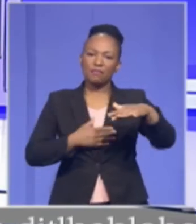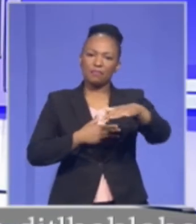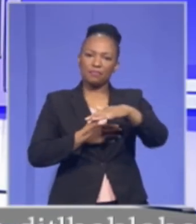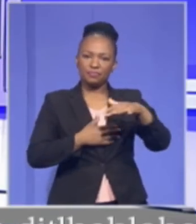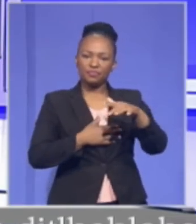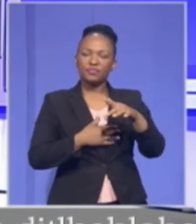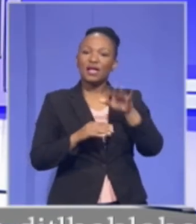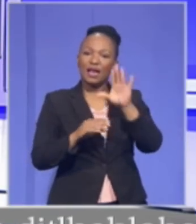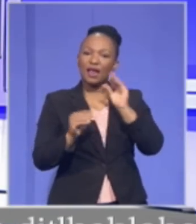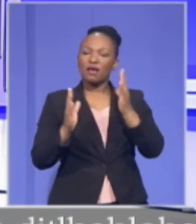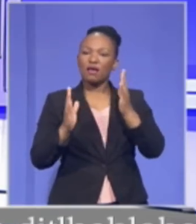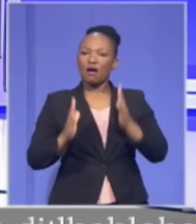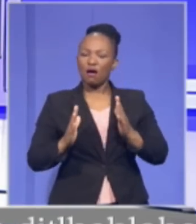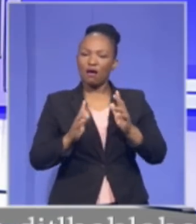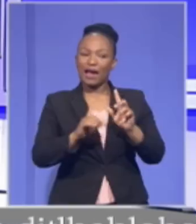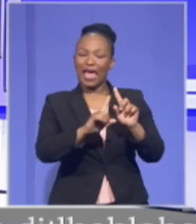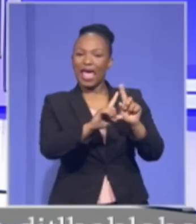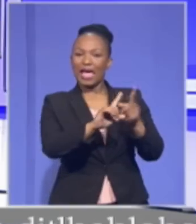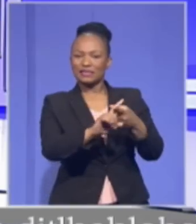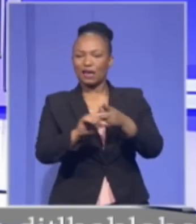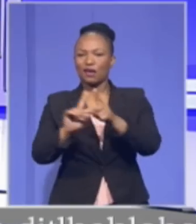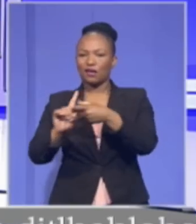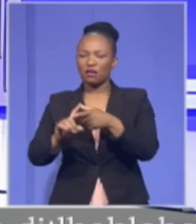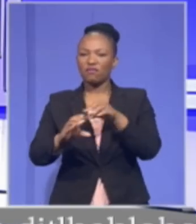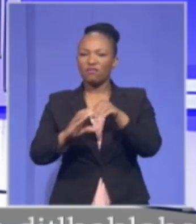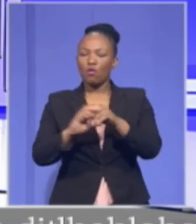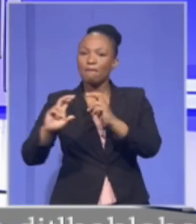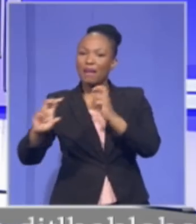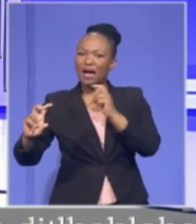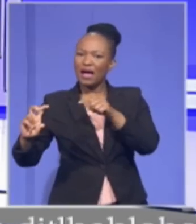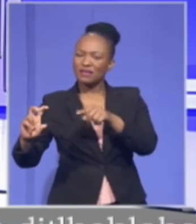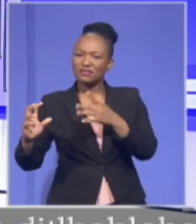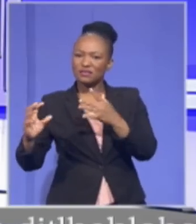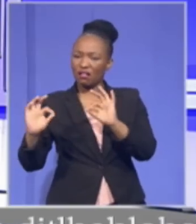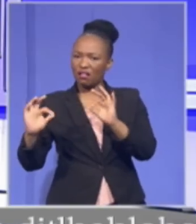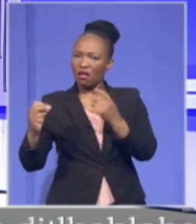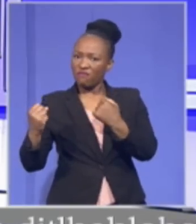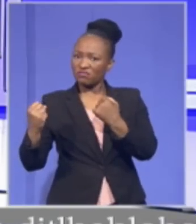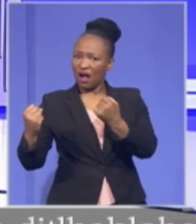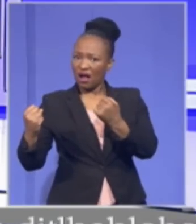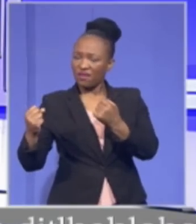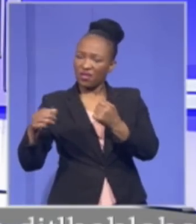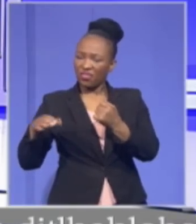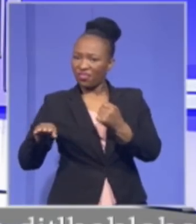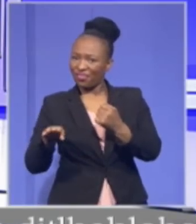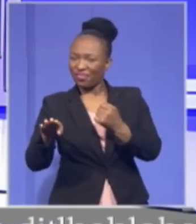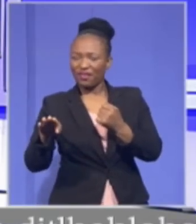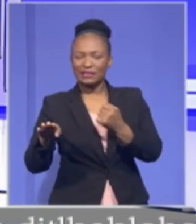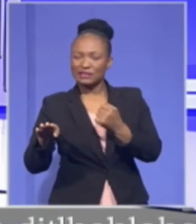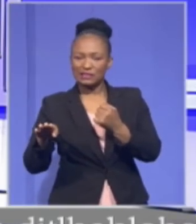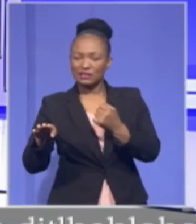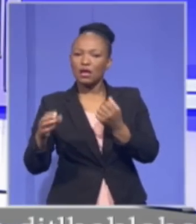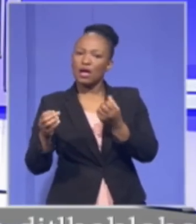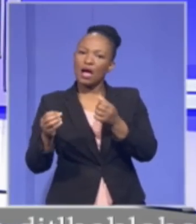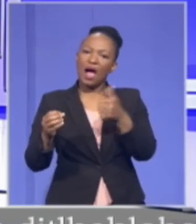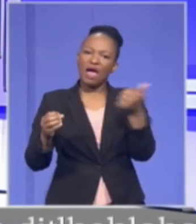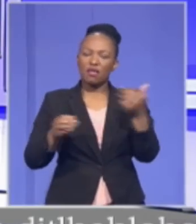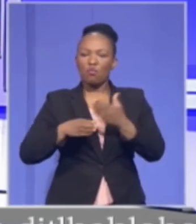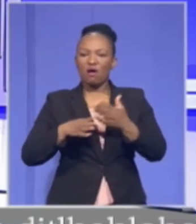barutwana ba amegile dikotsing tša tsela ka lebaka la dipese tšeo di sego tša lokela tsela. Ba ditirelo ba ngadile mešomo mola ka go le